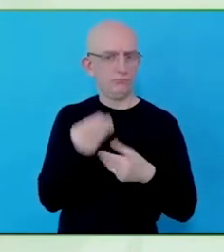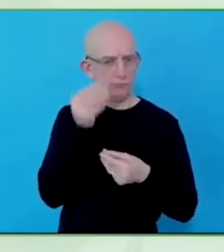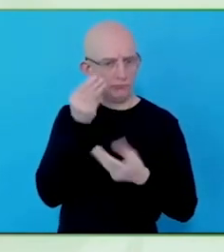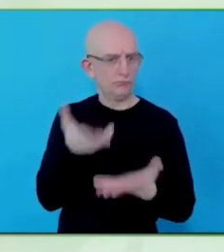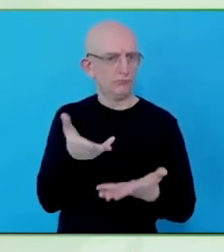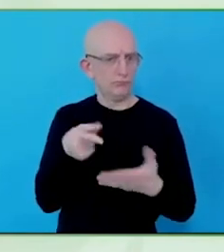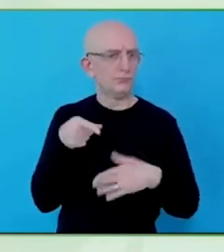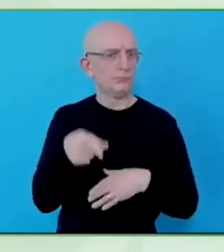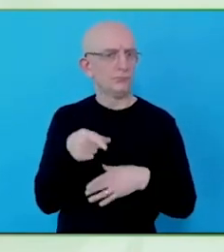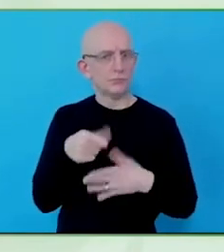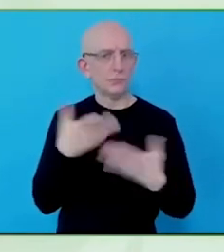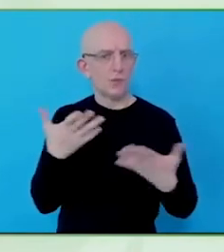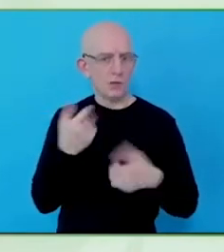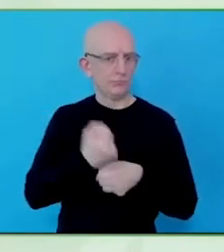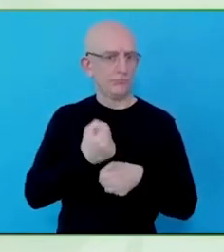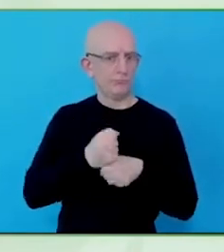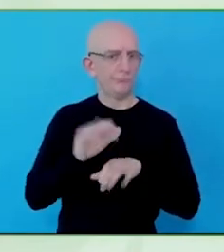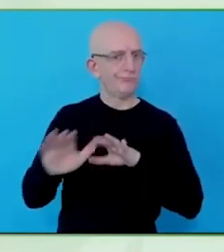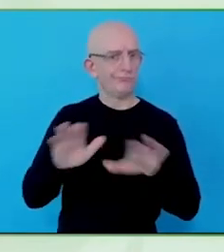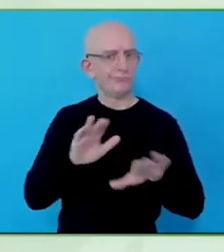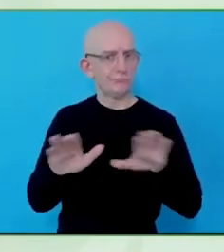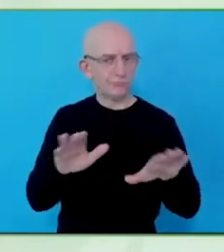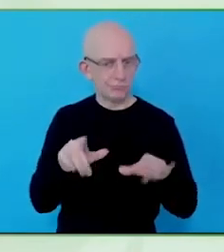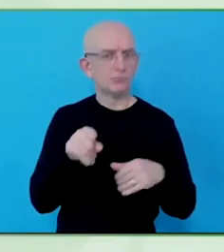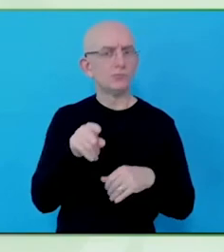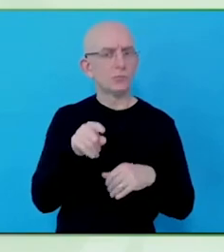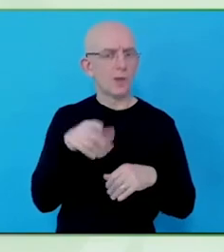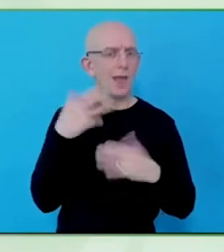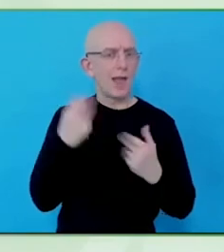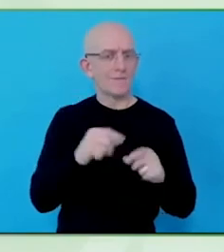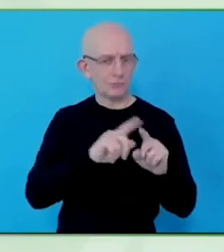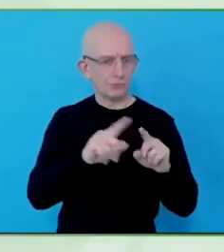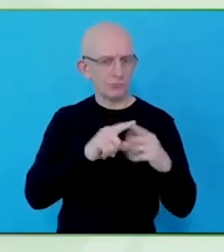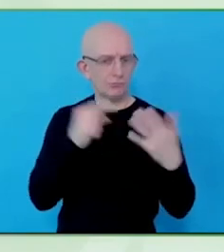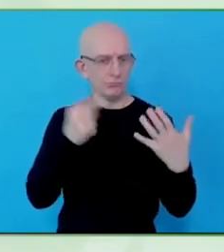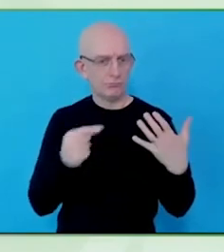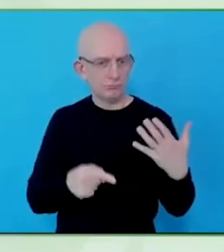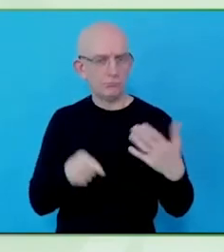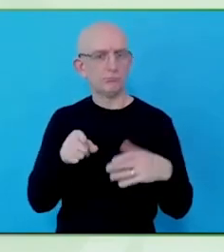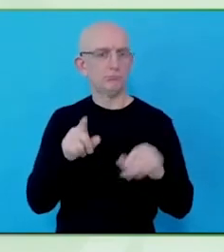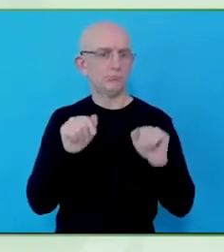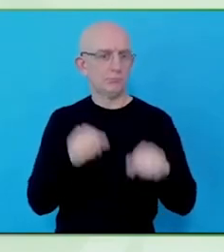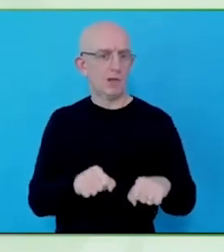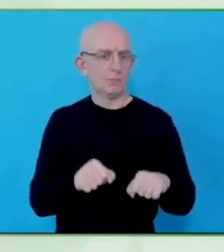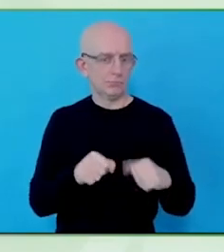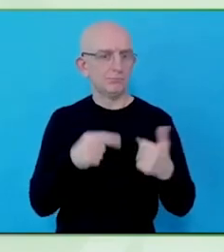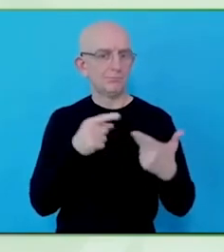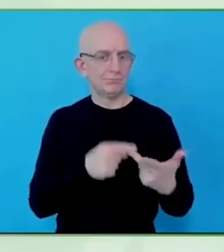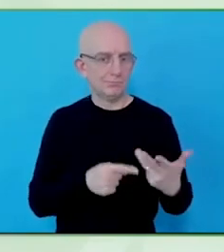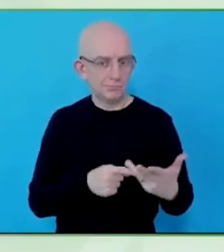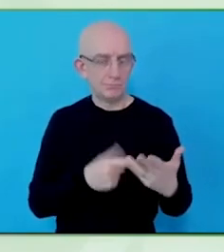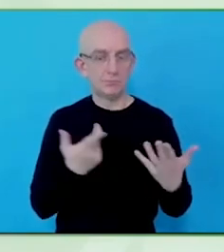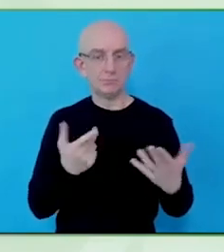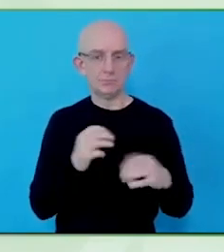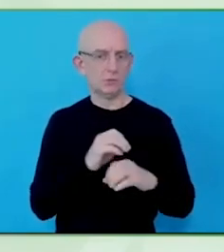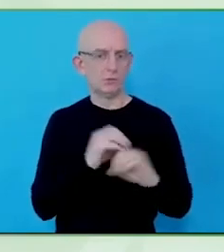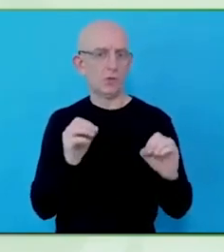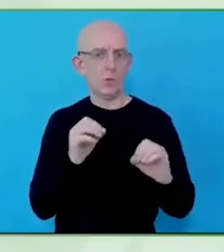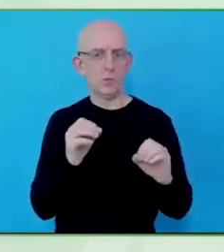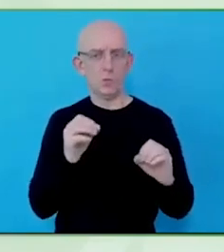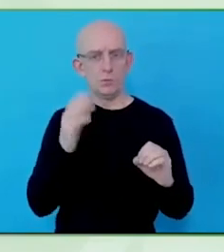Of course, it is broken down that into very specific requirements, but it should ensure that the devices can really be used